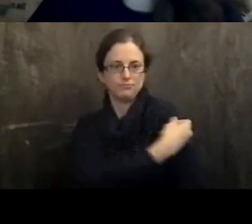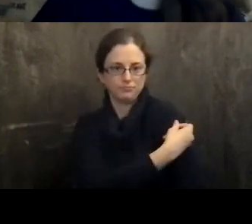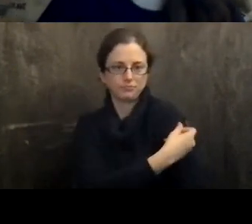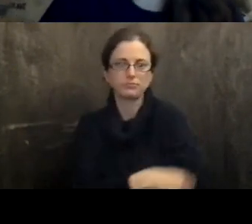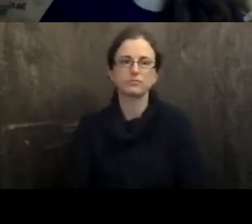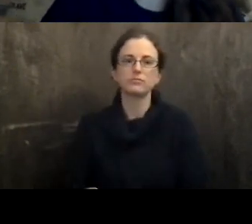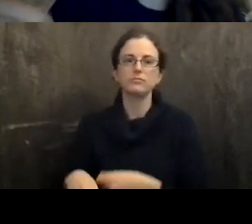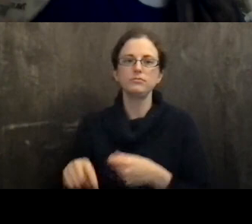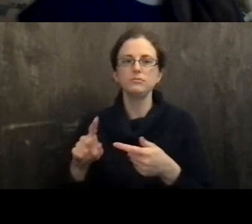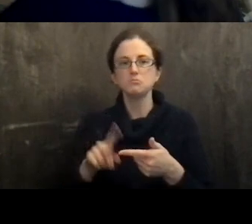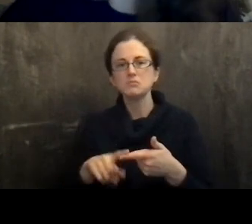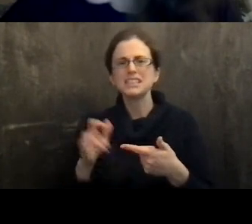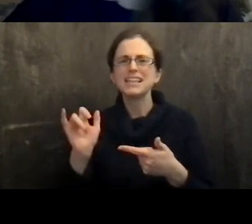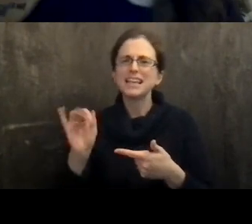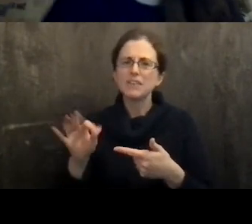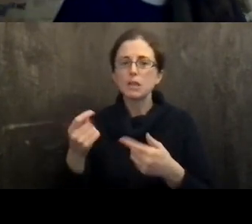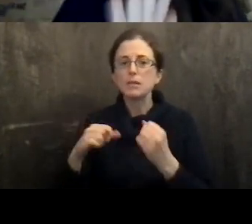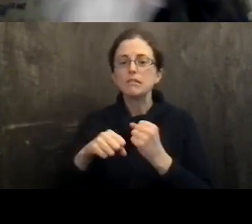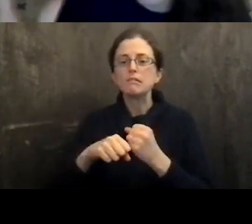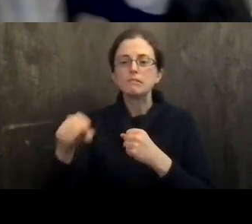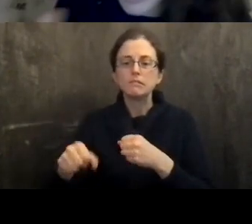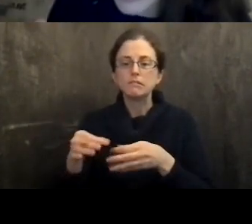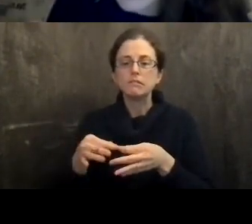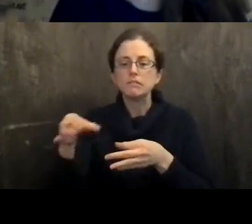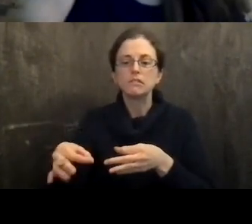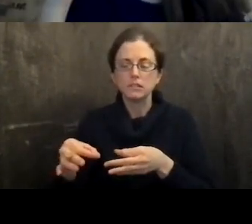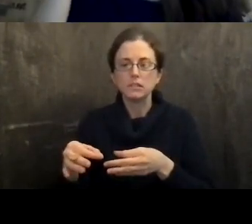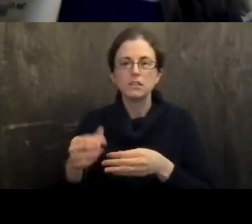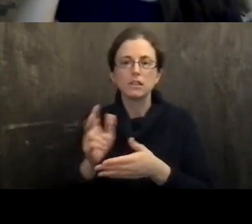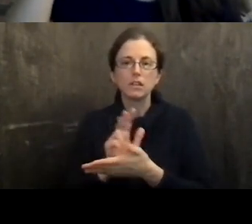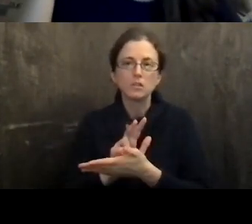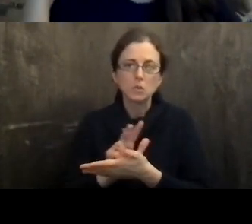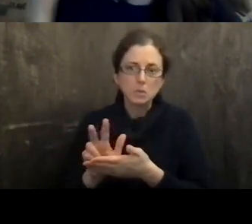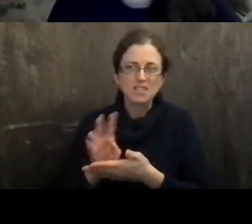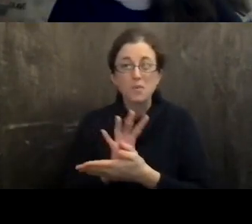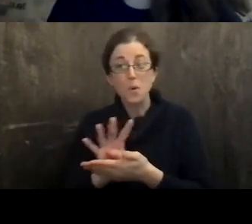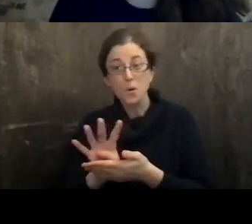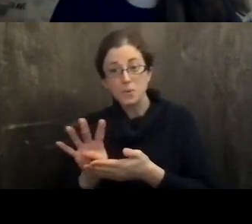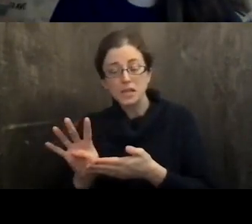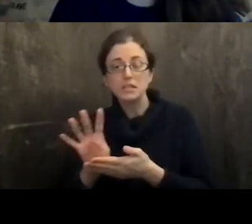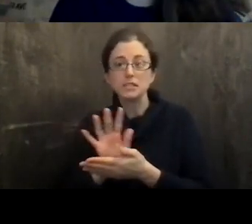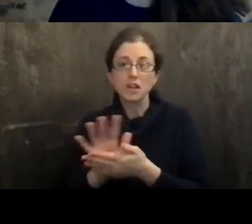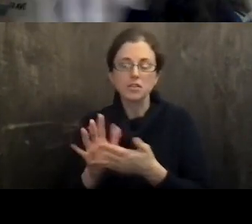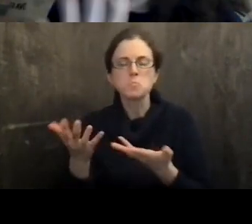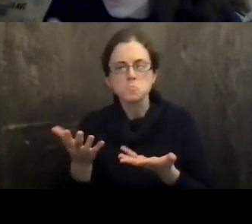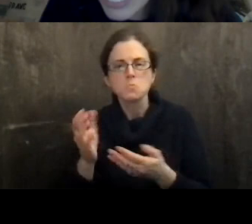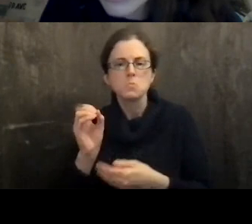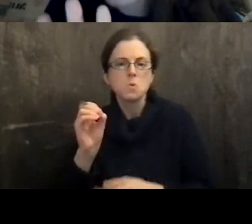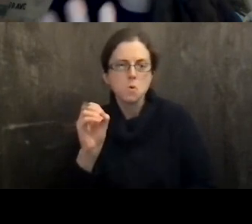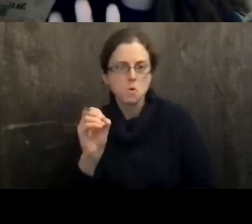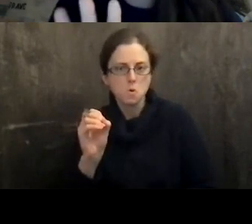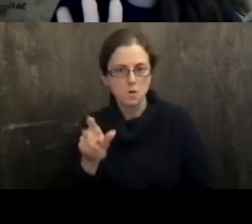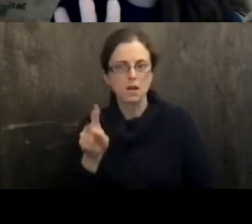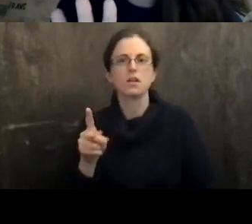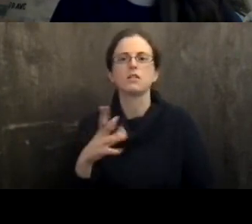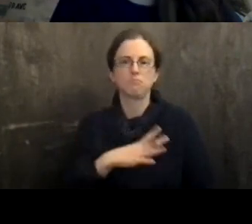after those 3 weeks, a little bit after those 4 weeks, that's okay. If there was not an appointment right at 3 weeks, that's okay. It